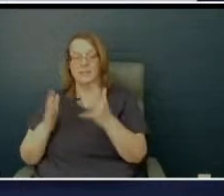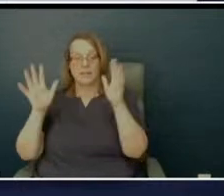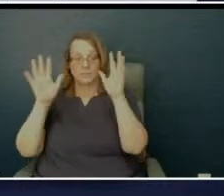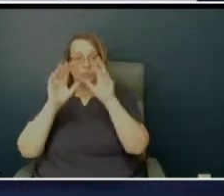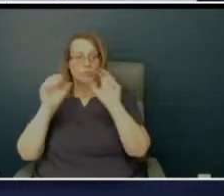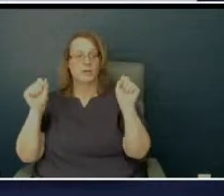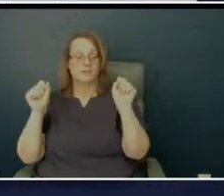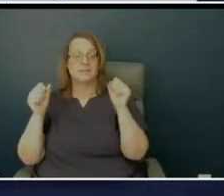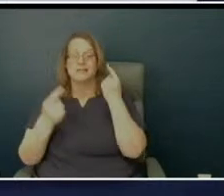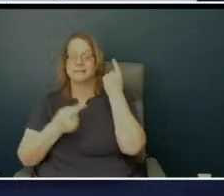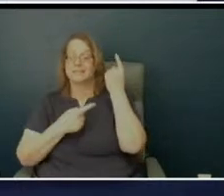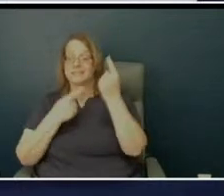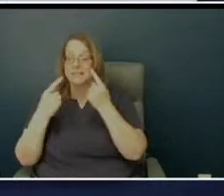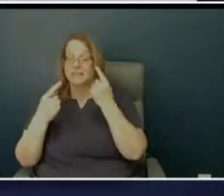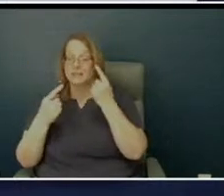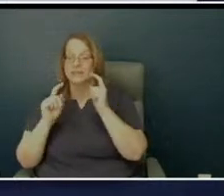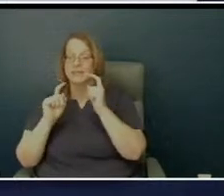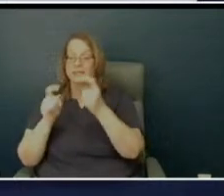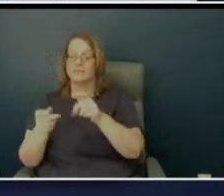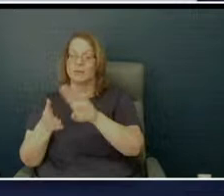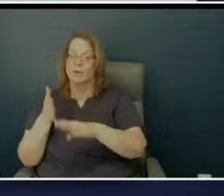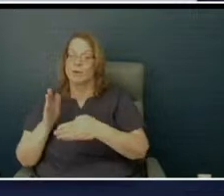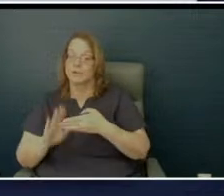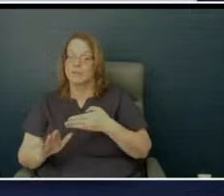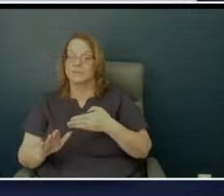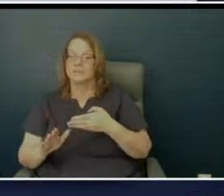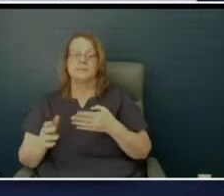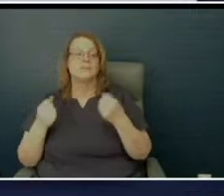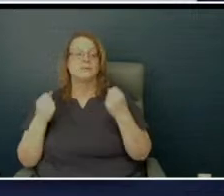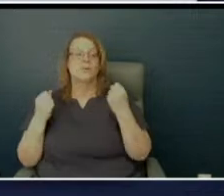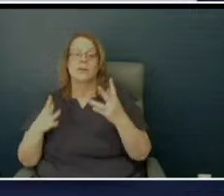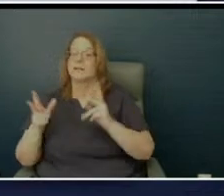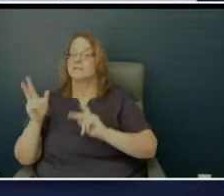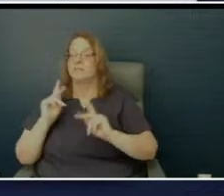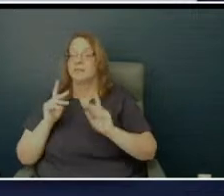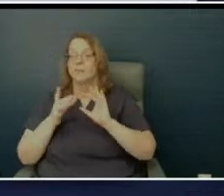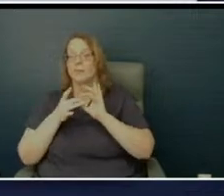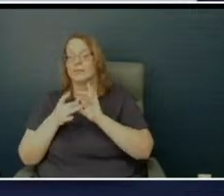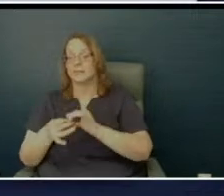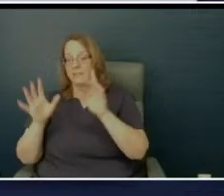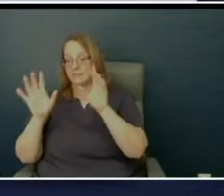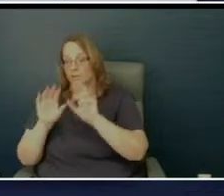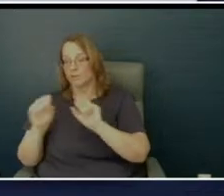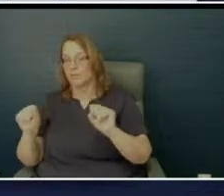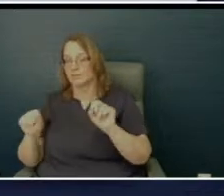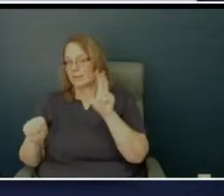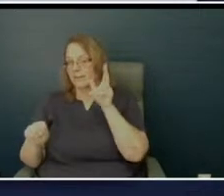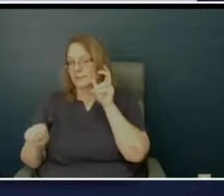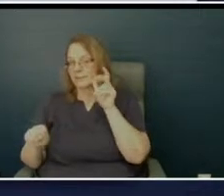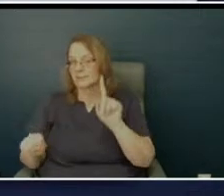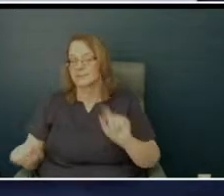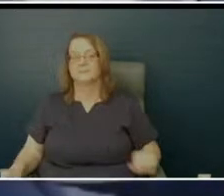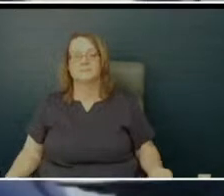range of individuals connected to the president. Let's listen to some of that testimony.